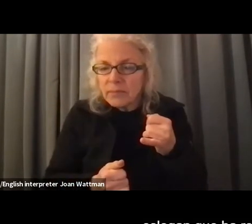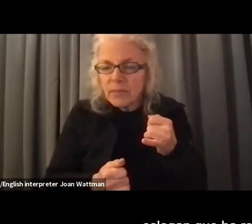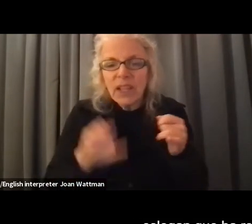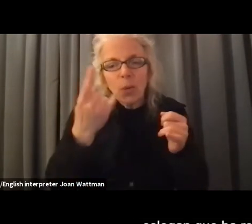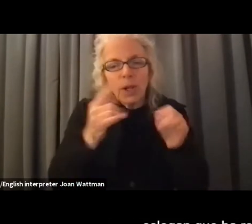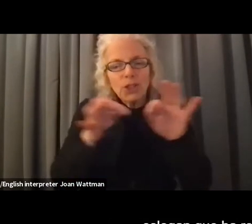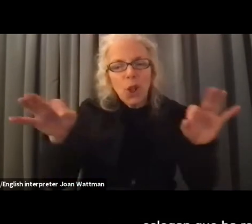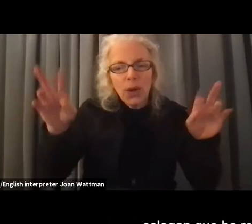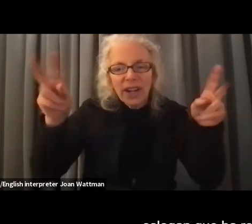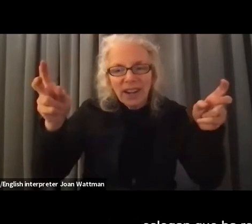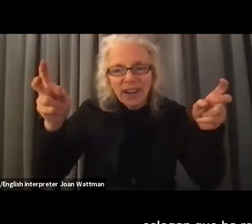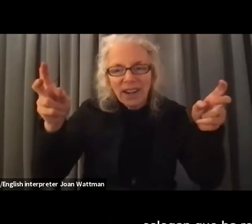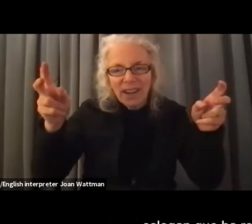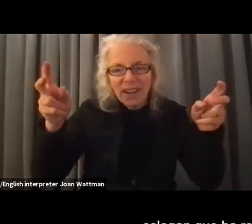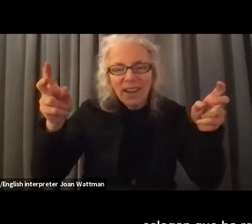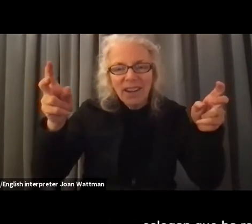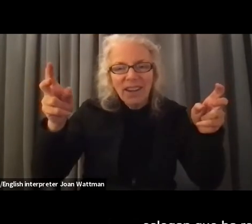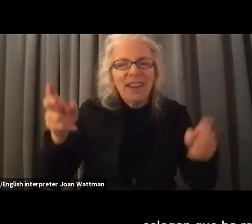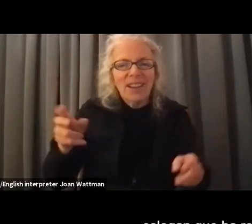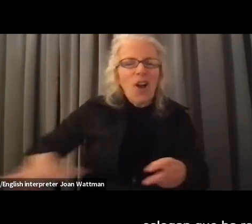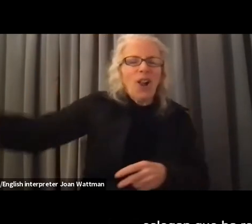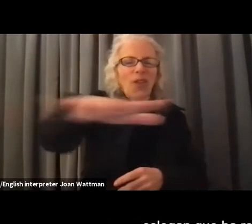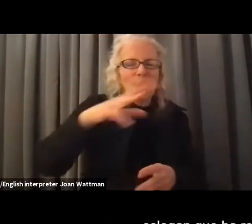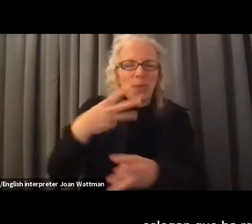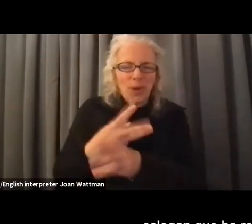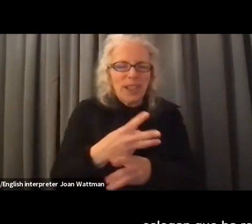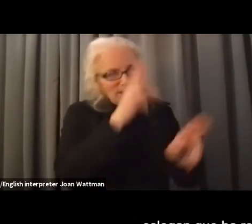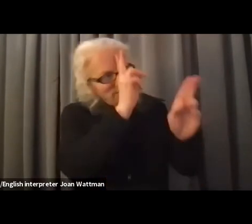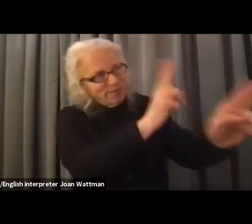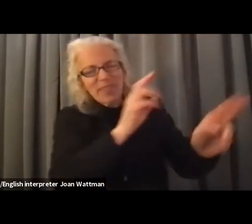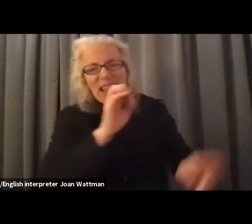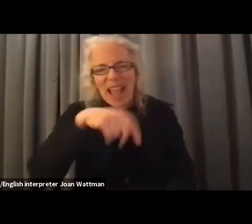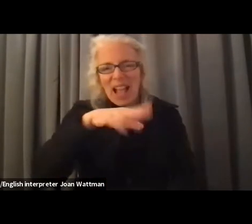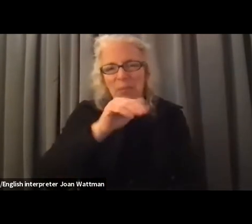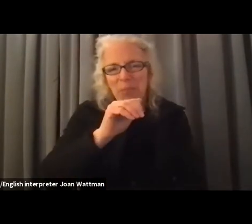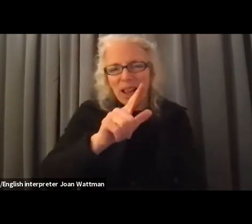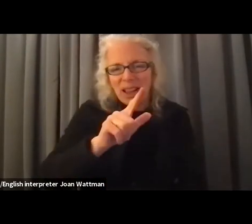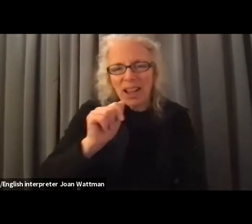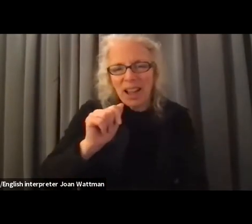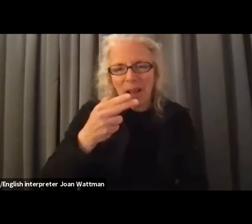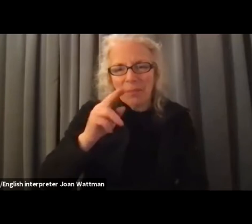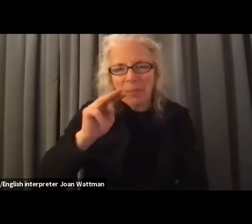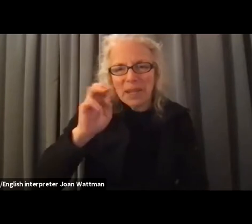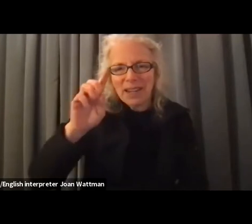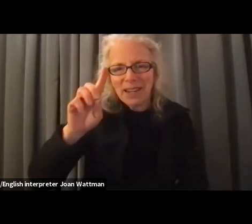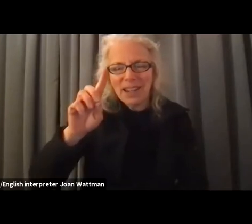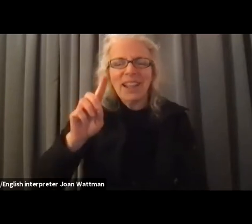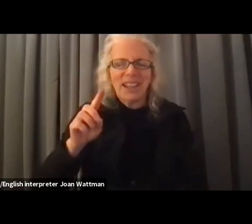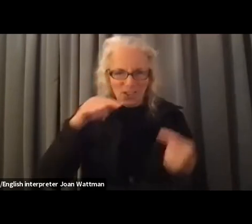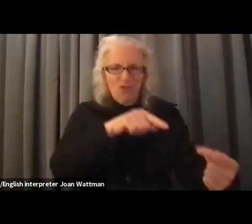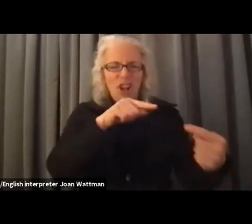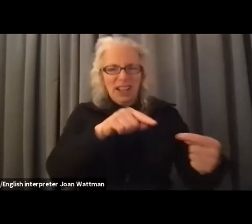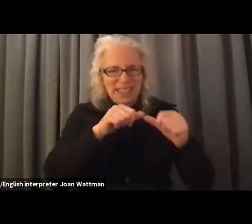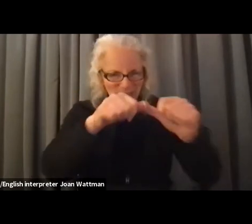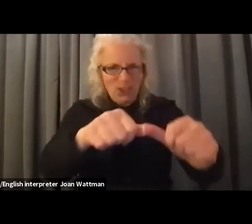that has resonated around the world and very much in the spirit of our brother Eqbal Ahmad, "A luta continua," and I look forward to the